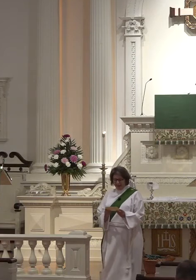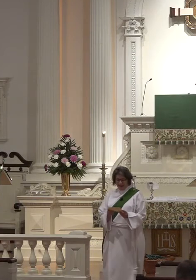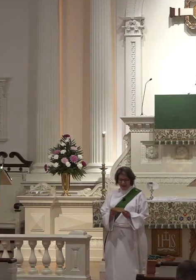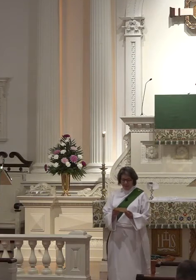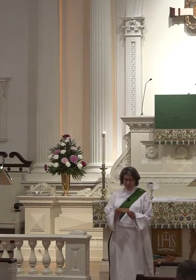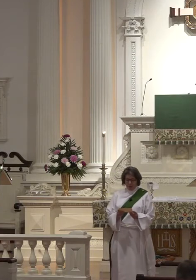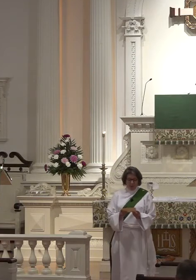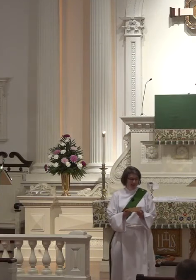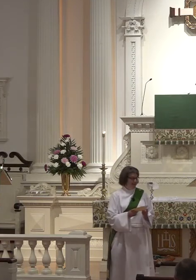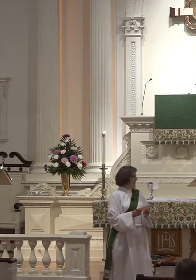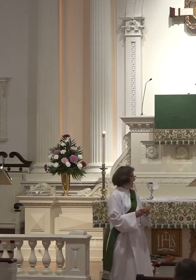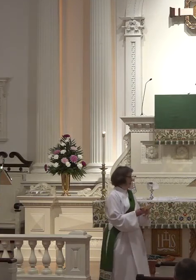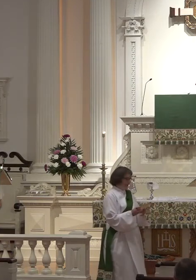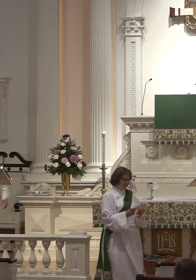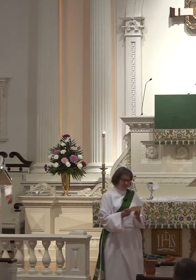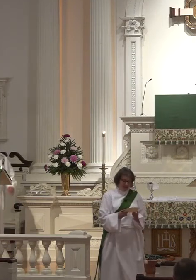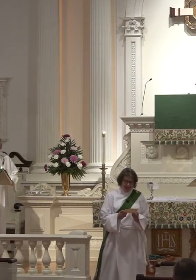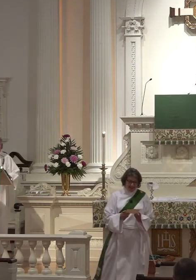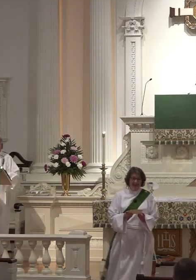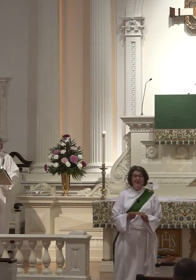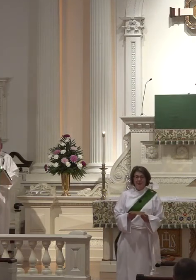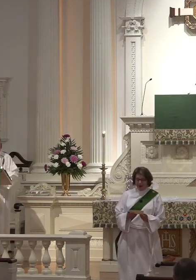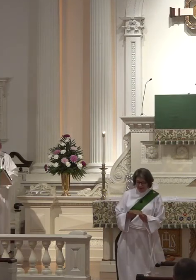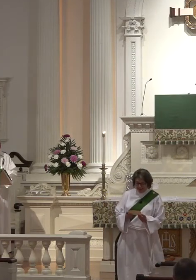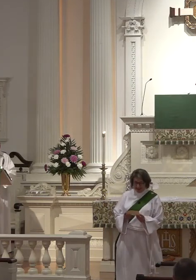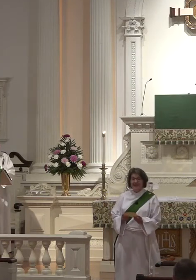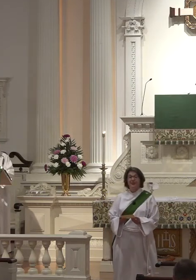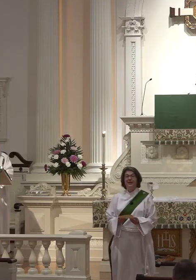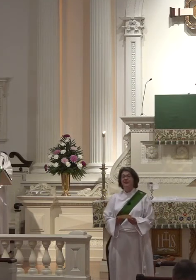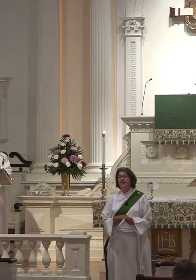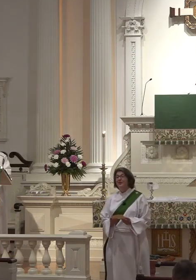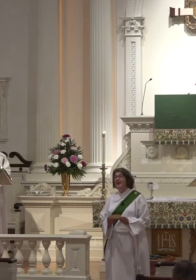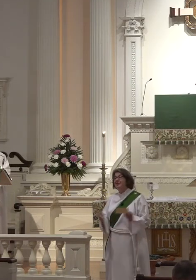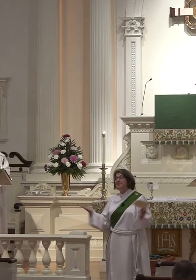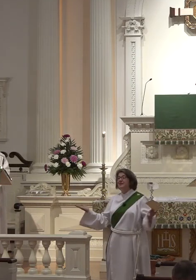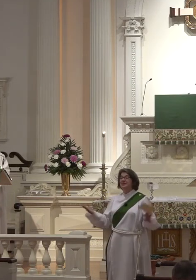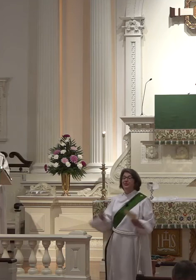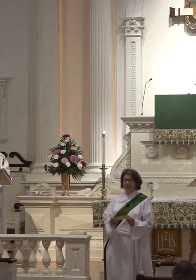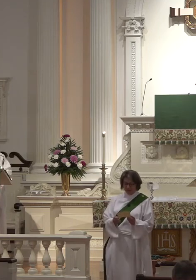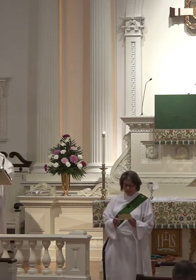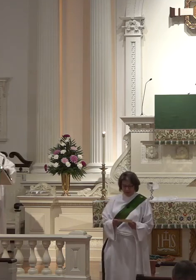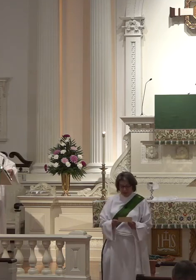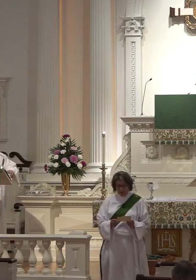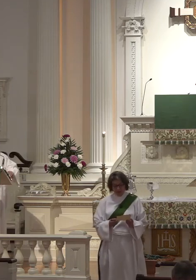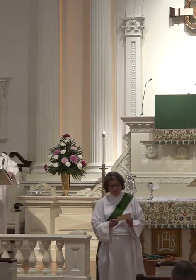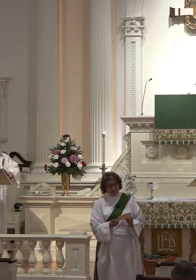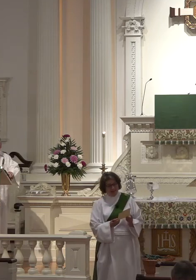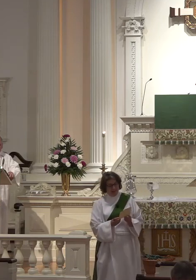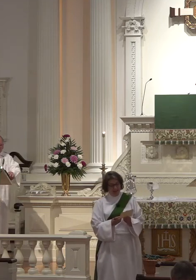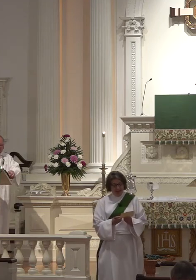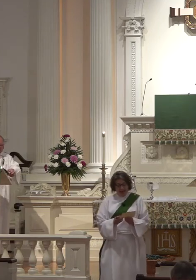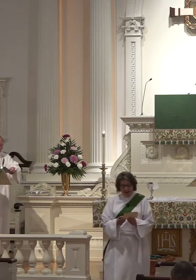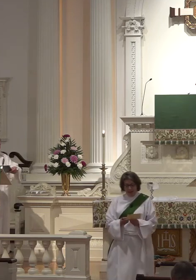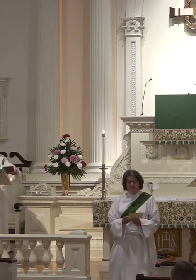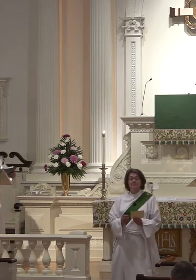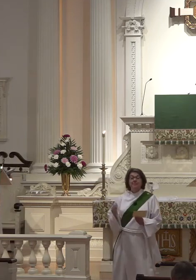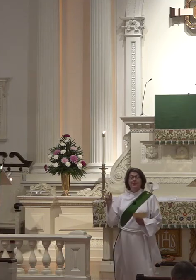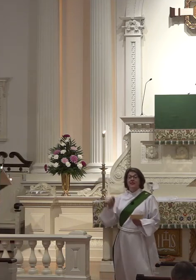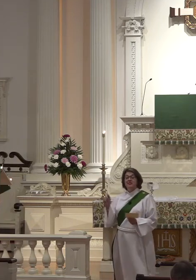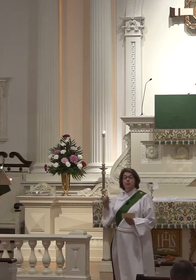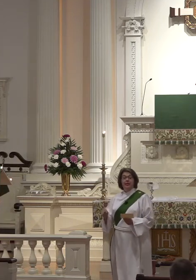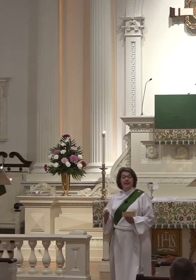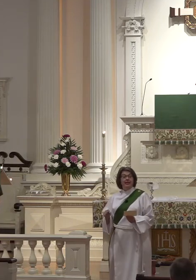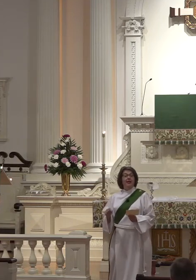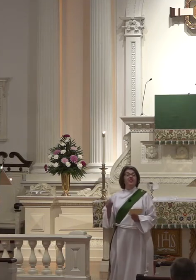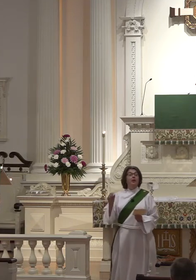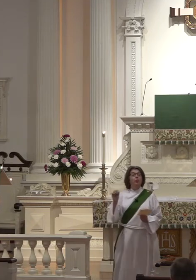I'm in camp mode. No, I won't do that. Good morning. Just a quick few announcements for the good of the community.